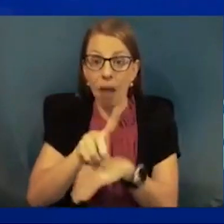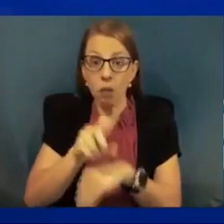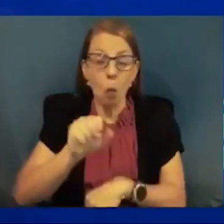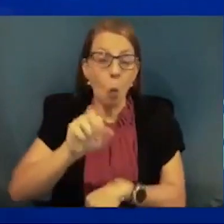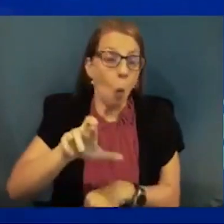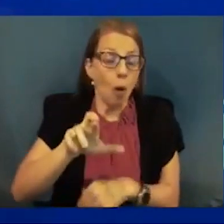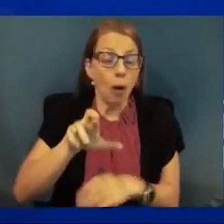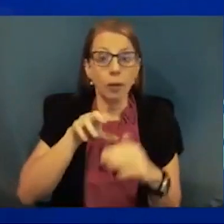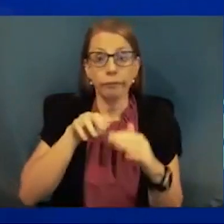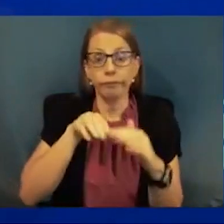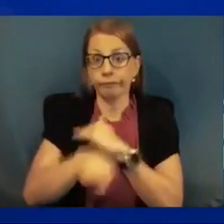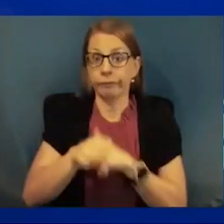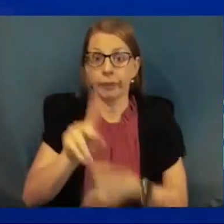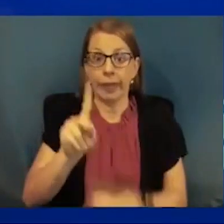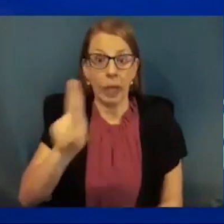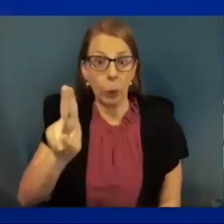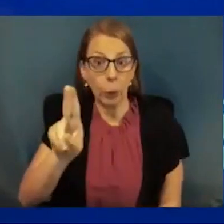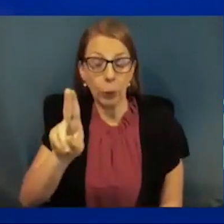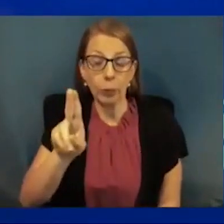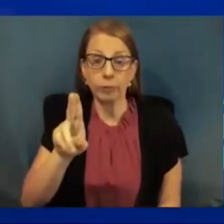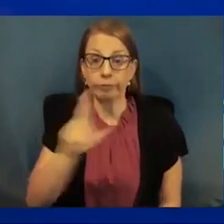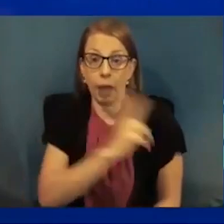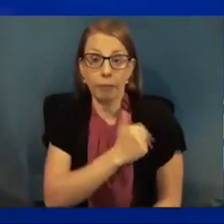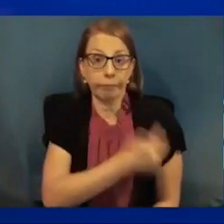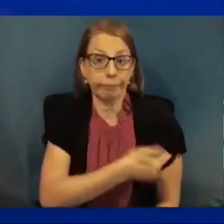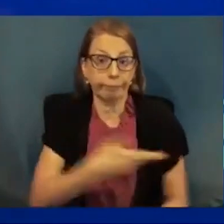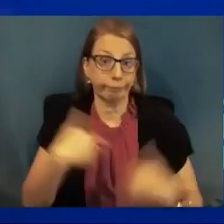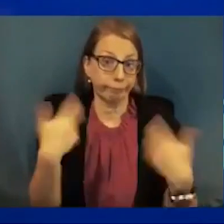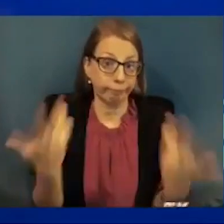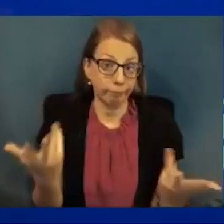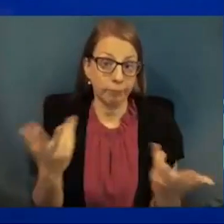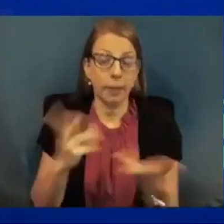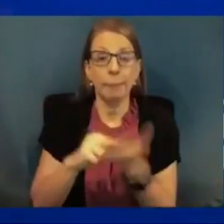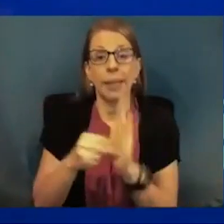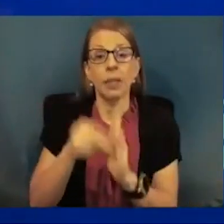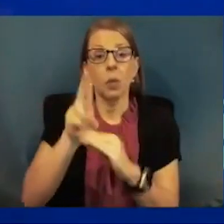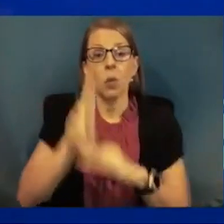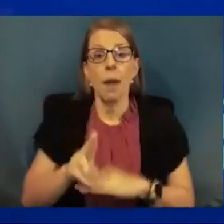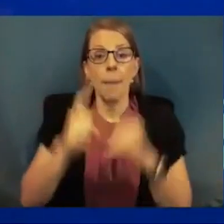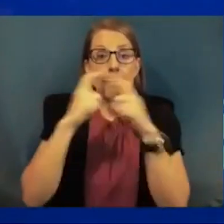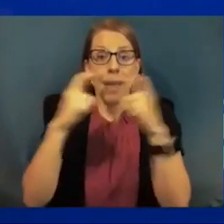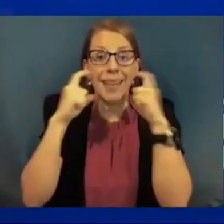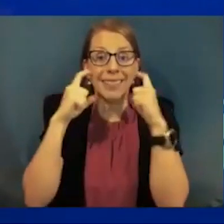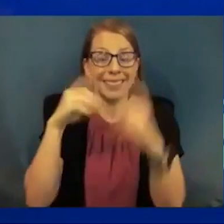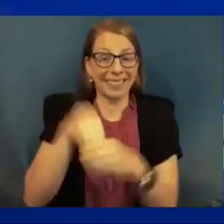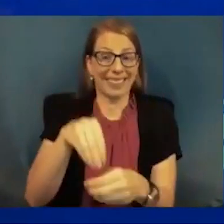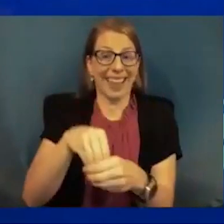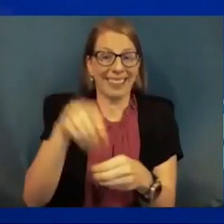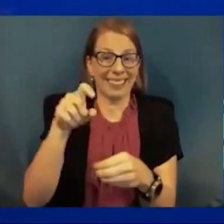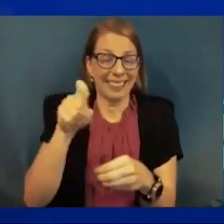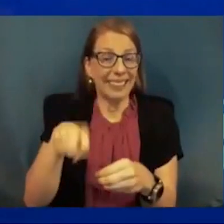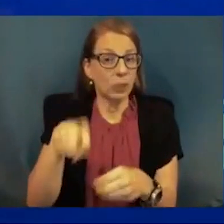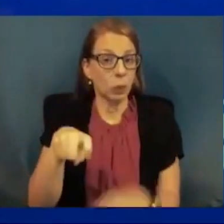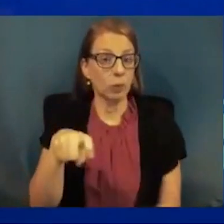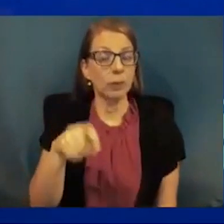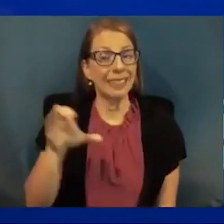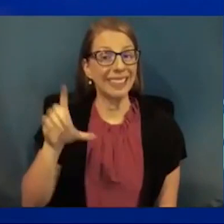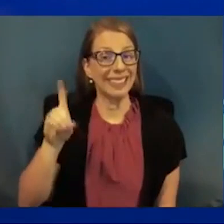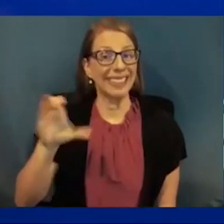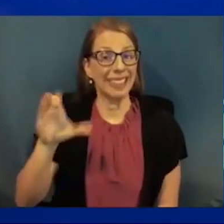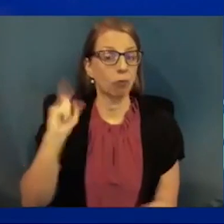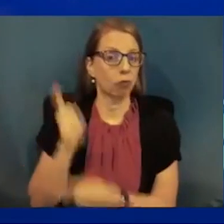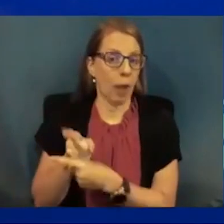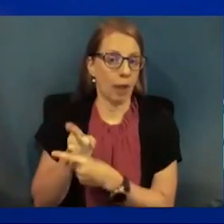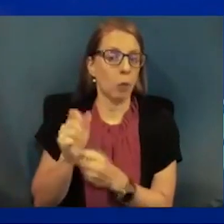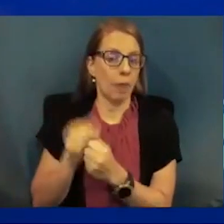System. I think what they're saying is you should have a mask on indoors, and I think the CDC is right about that. And I think our healthcare